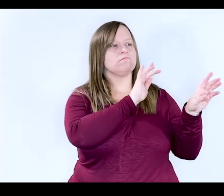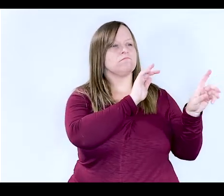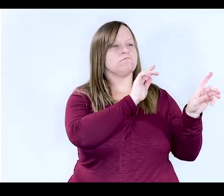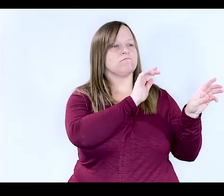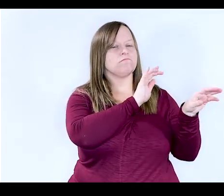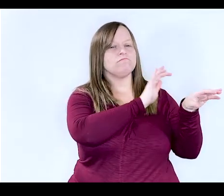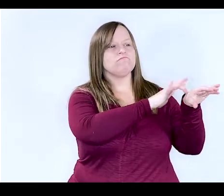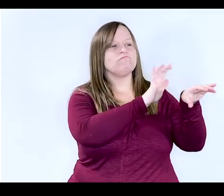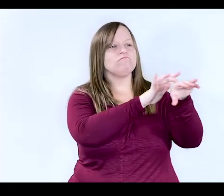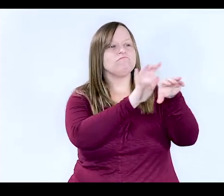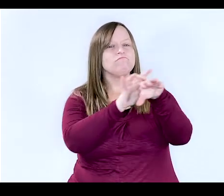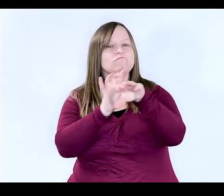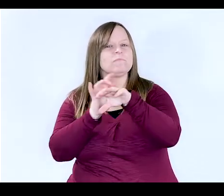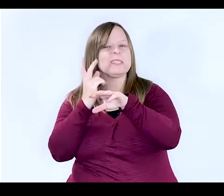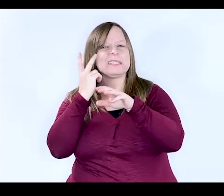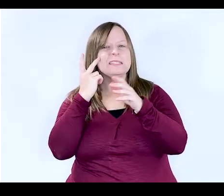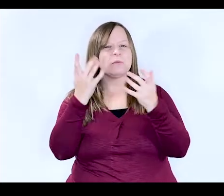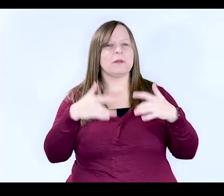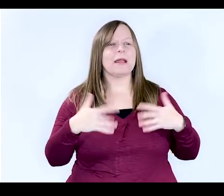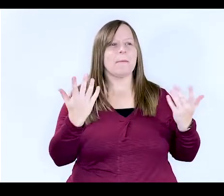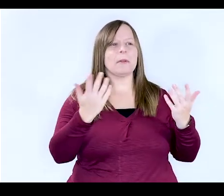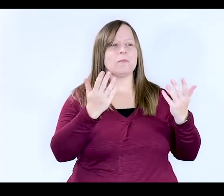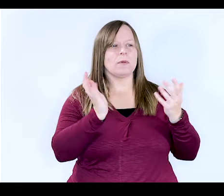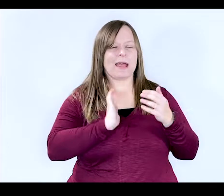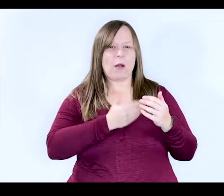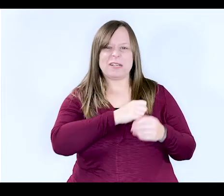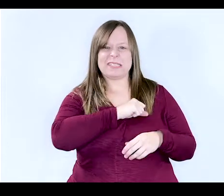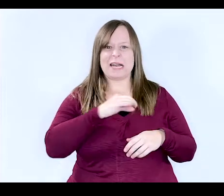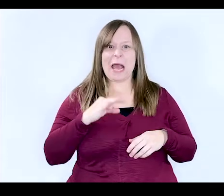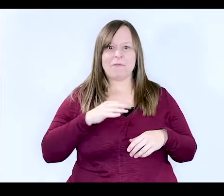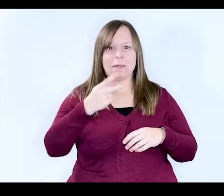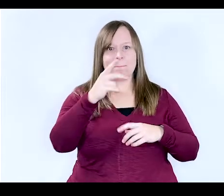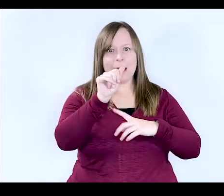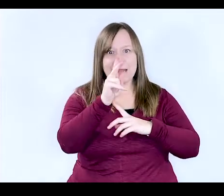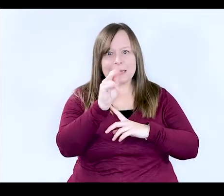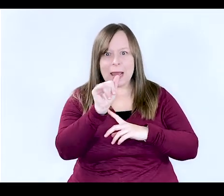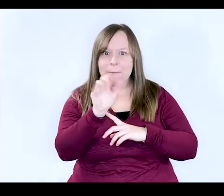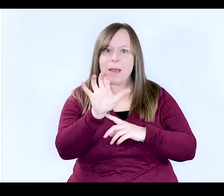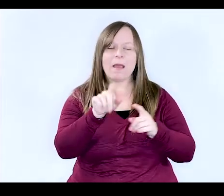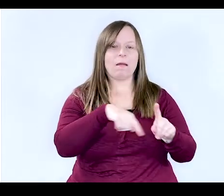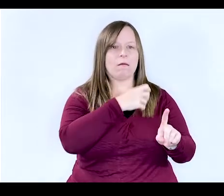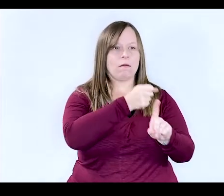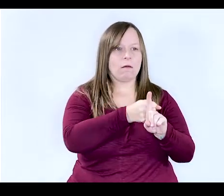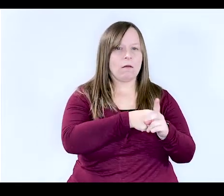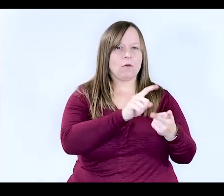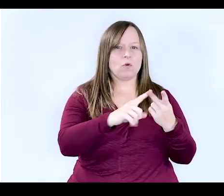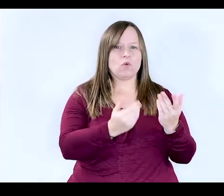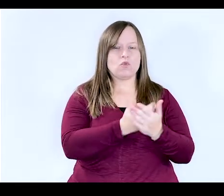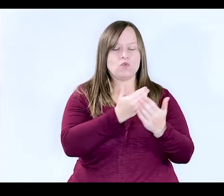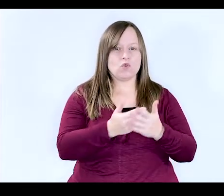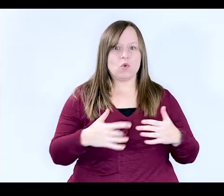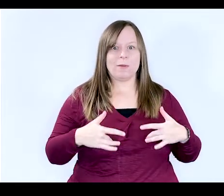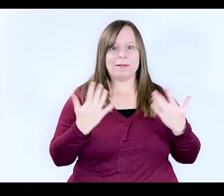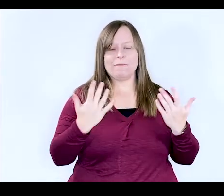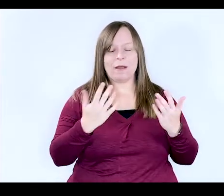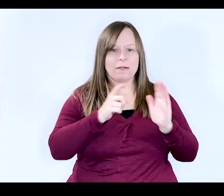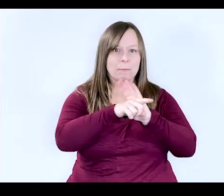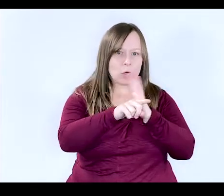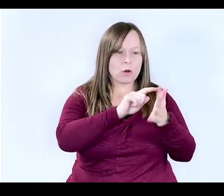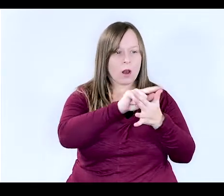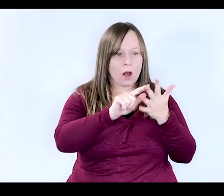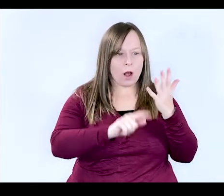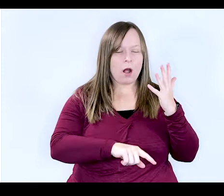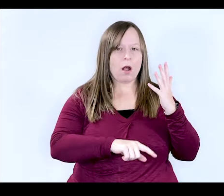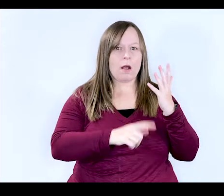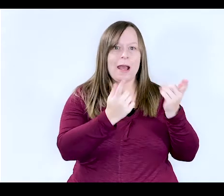our staff with so much going on around the country just because of the pandemic and then these newest events.